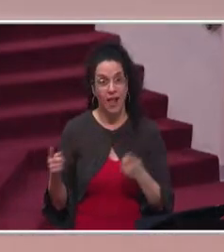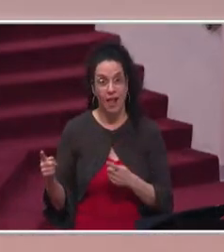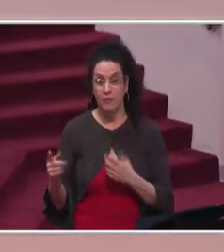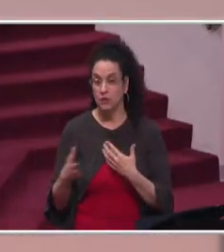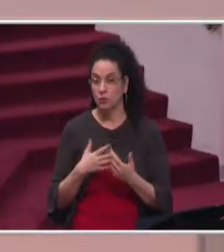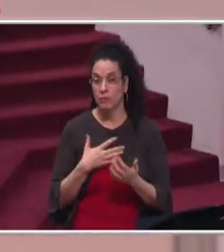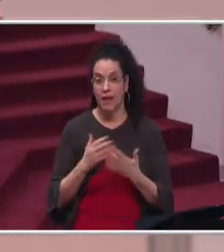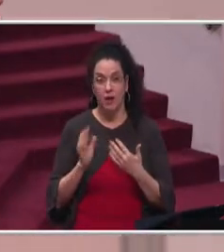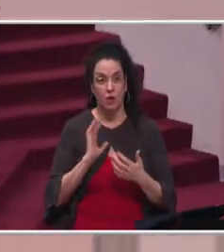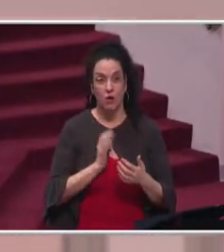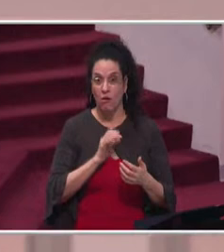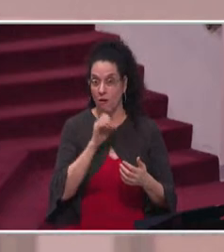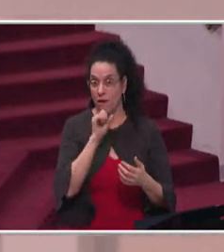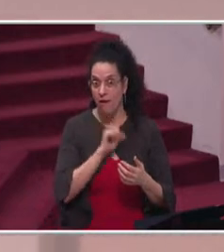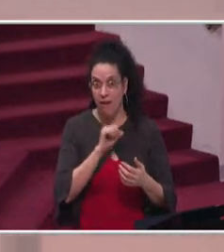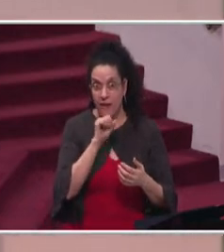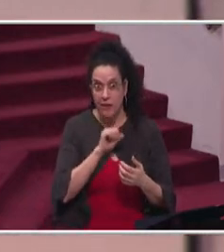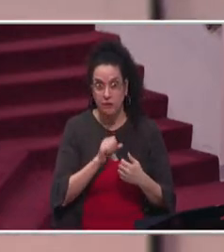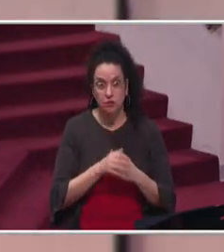no matter what our age may be,